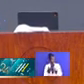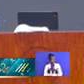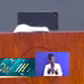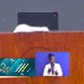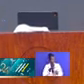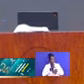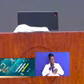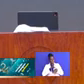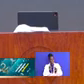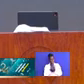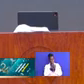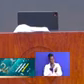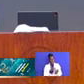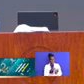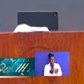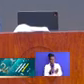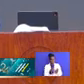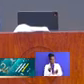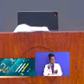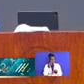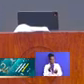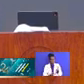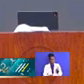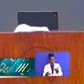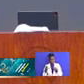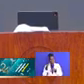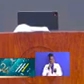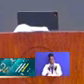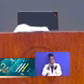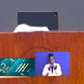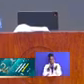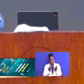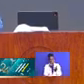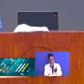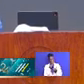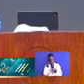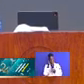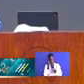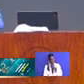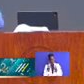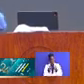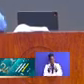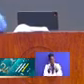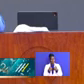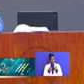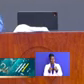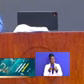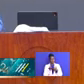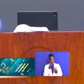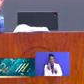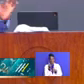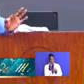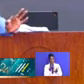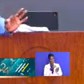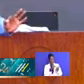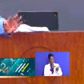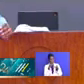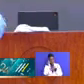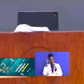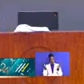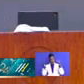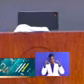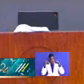so touch with the message that she says that the message that this man of God carry is not just a message for a